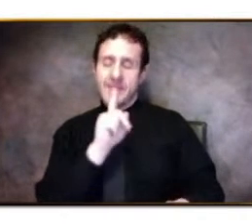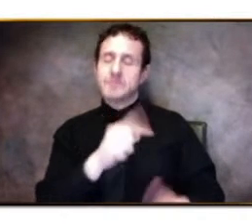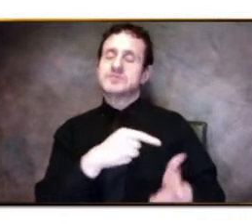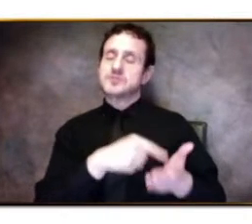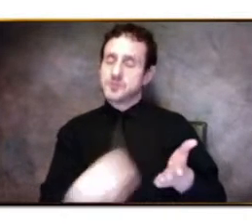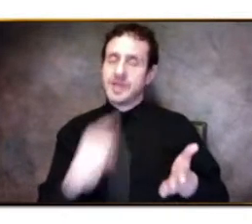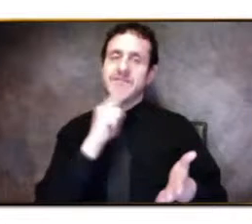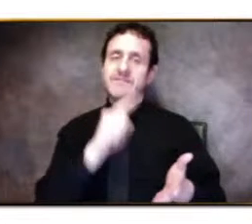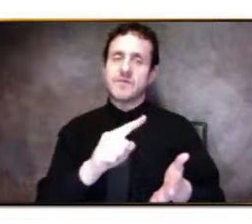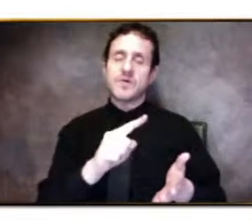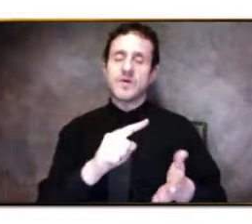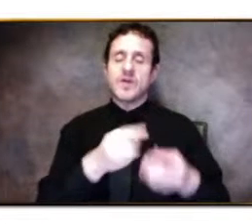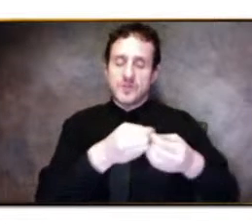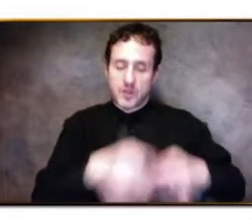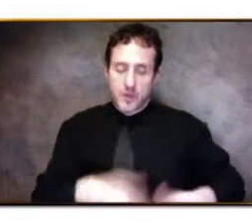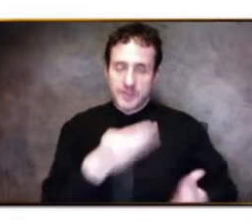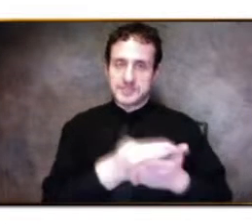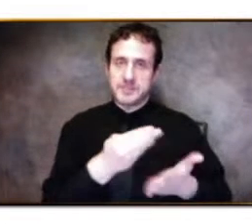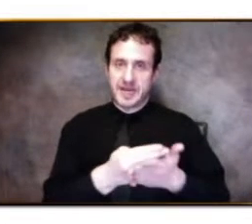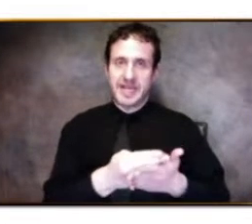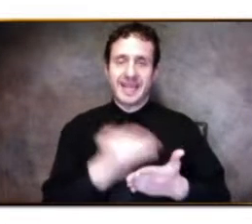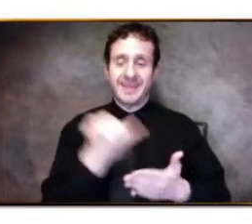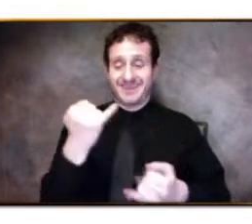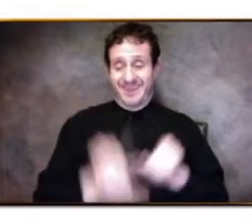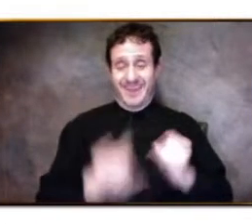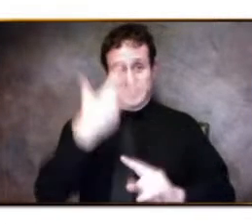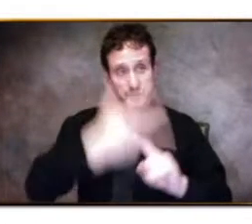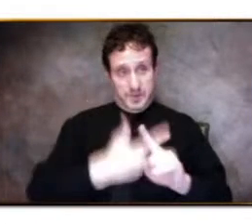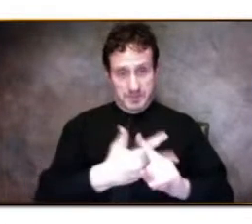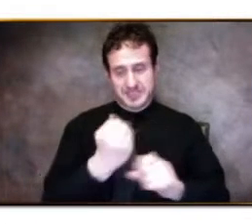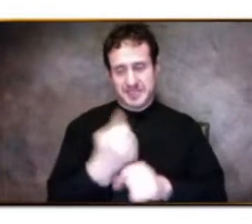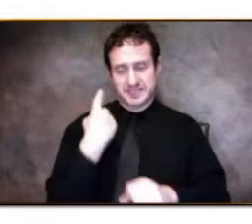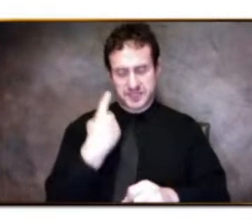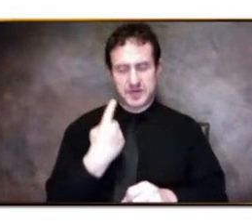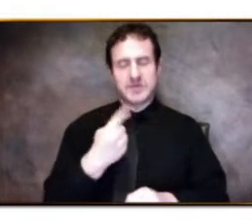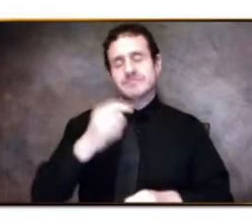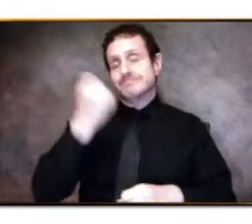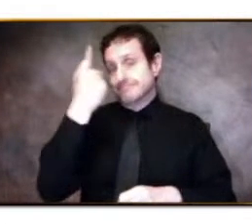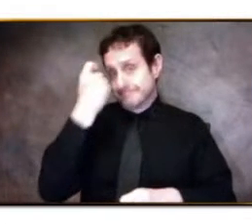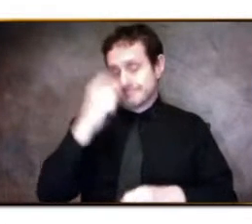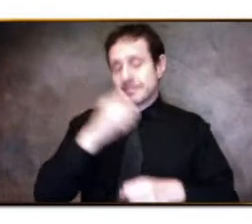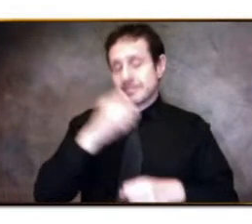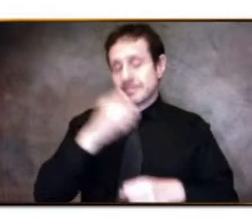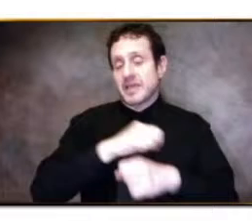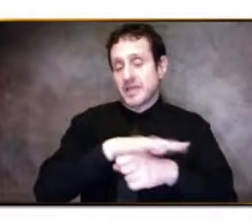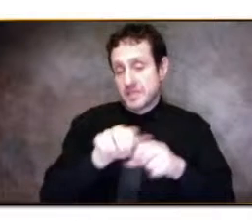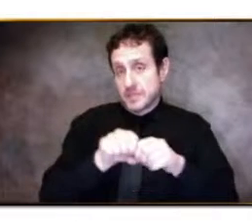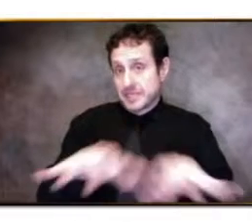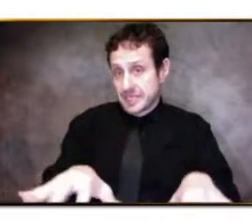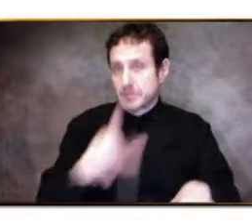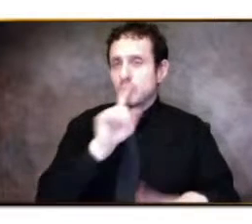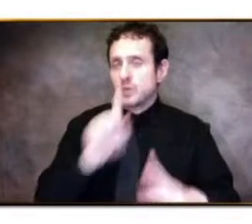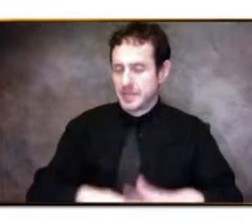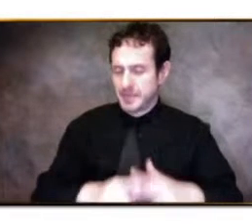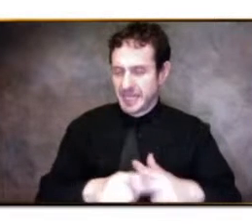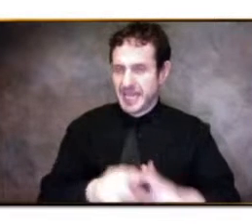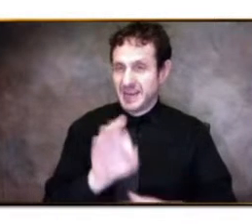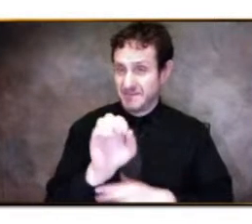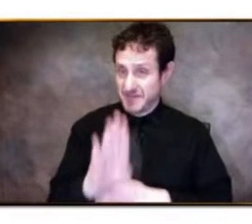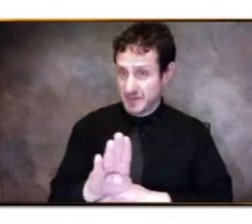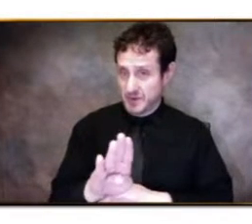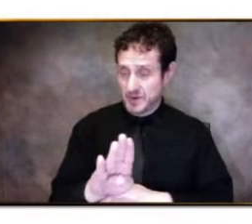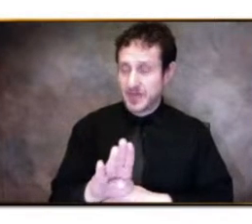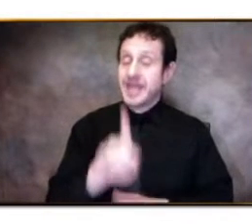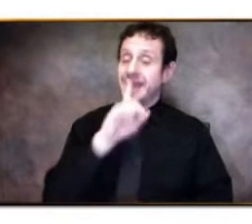last fiscal year. The pandemic started, as you know, really in February, and really began to hit our